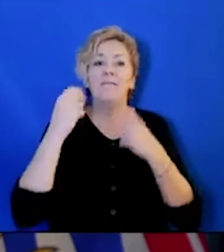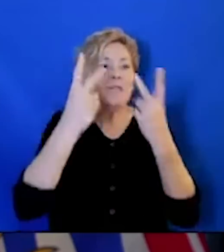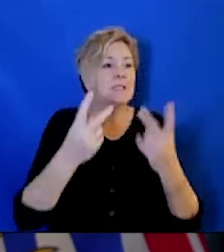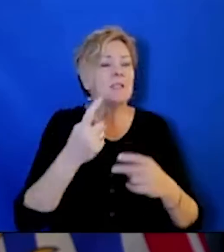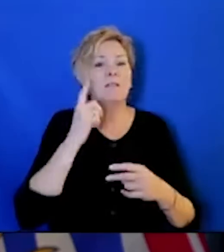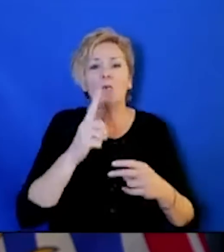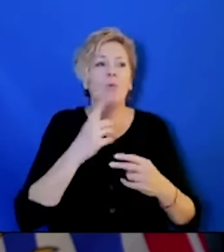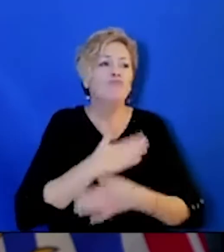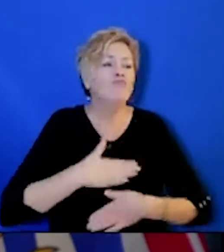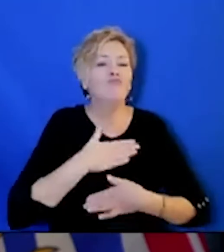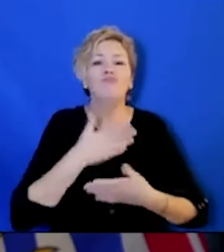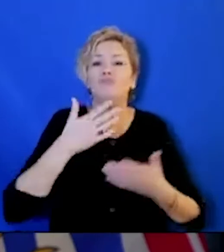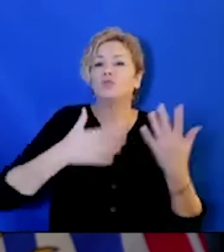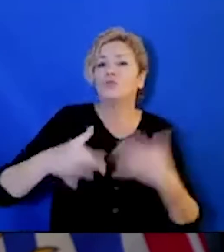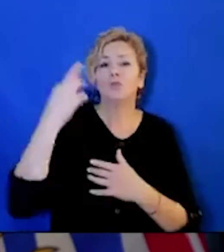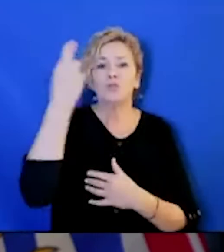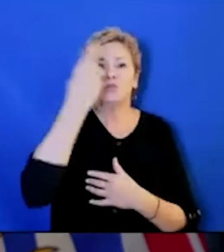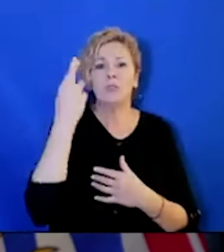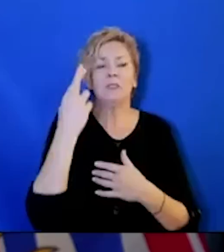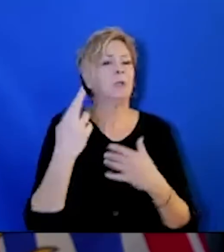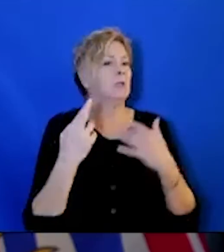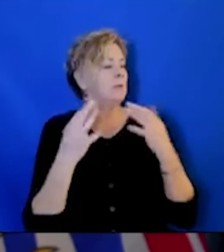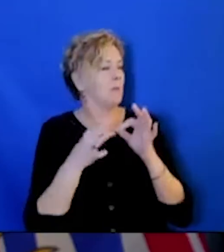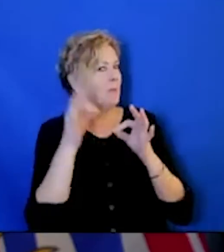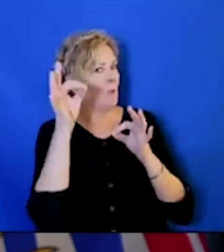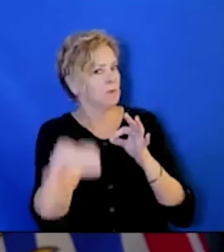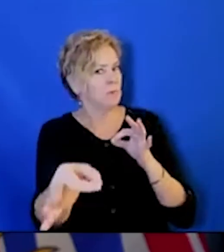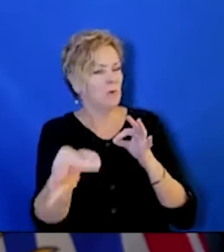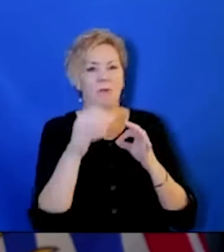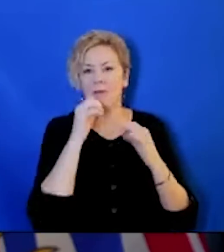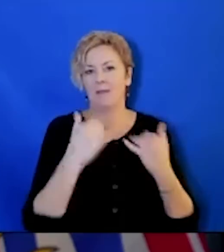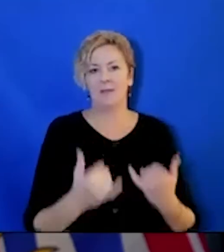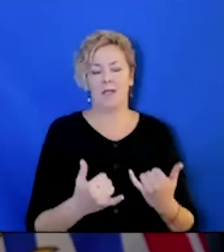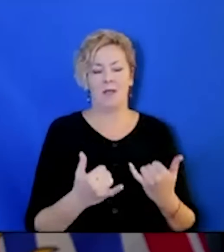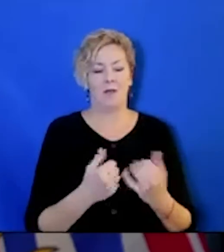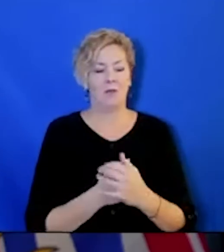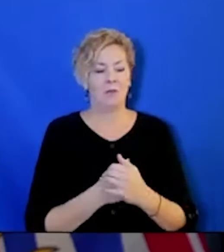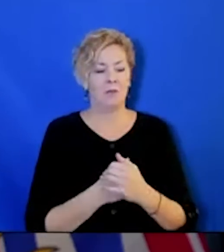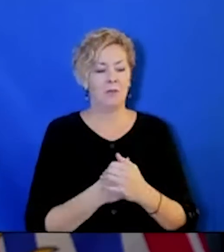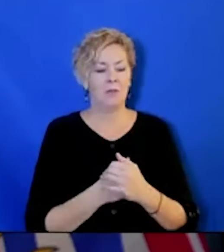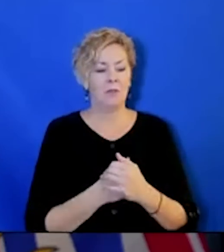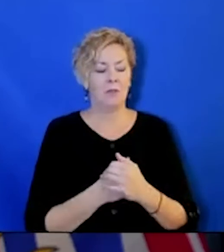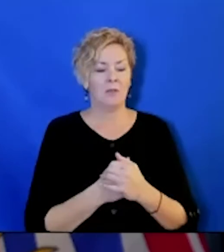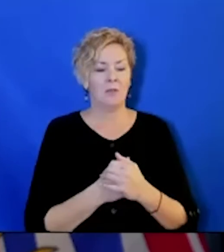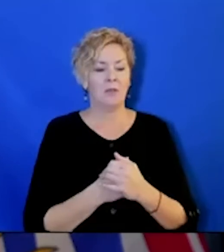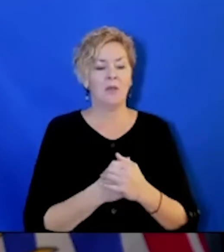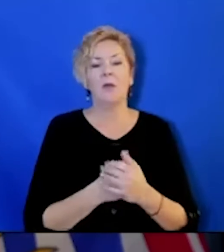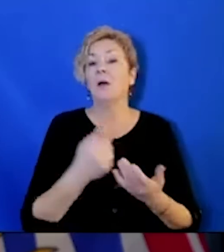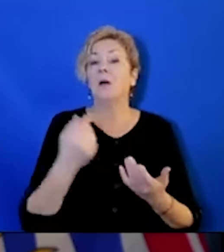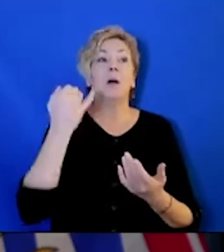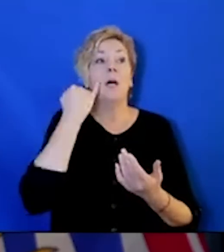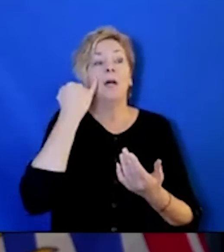it's coming or traveling. Attending medical appointments or groups or counseling, things like AA or NA, those are